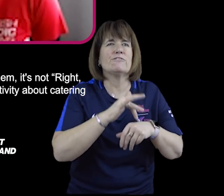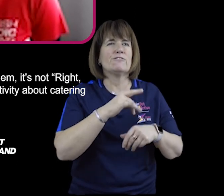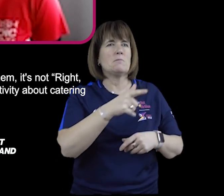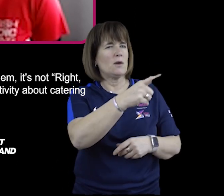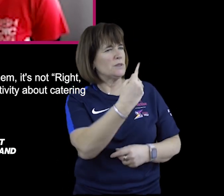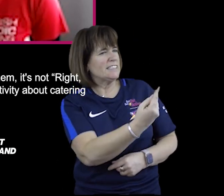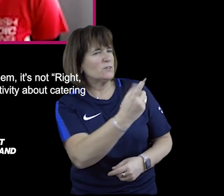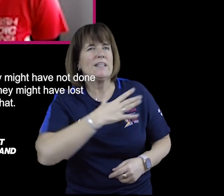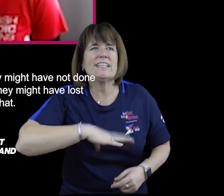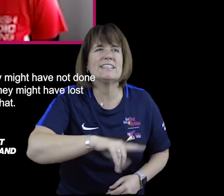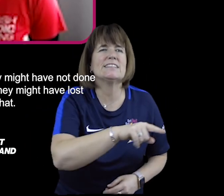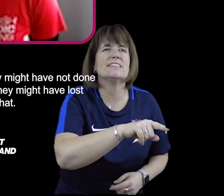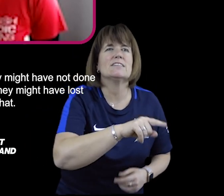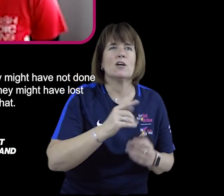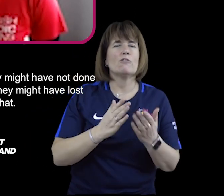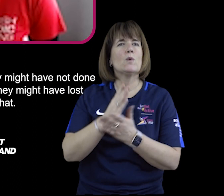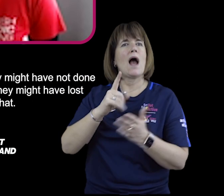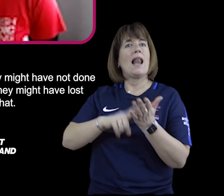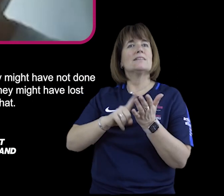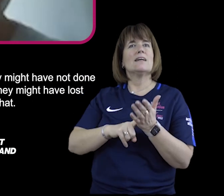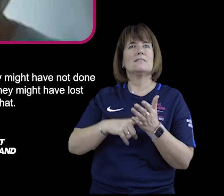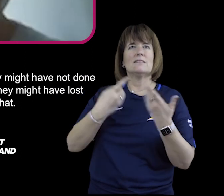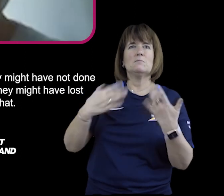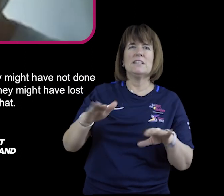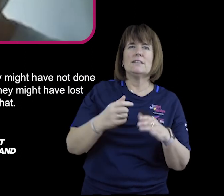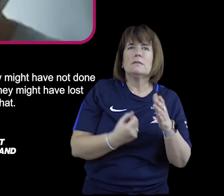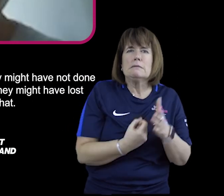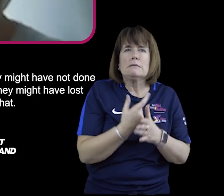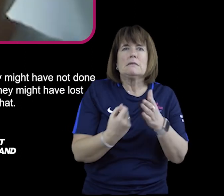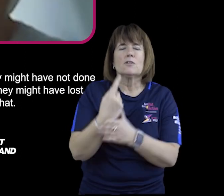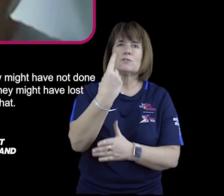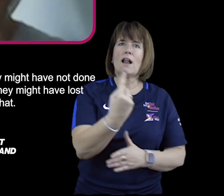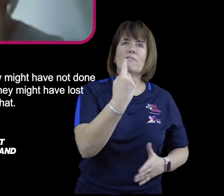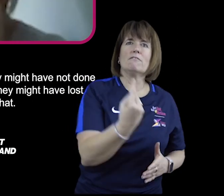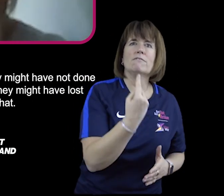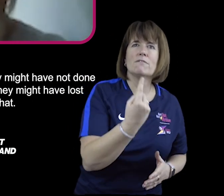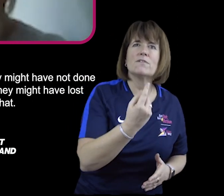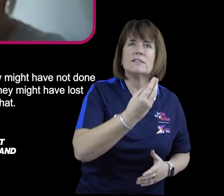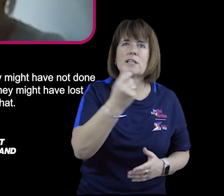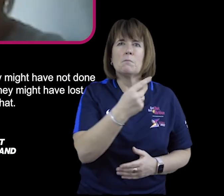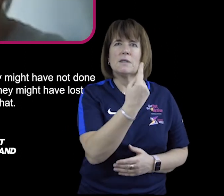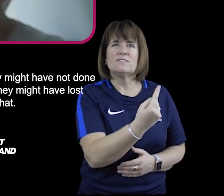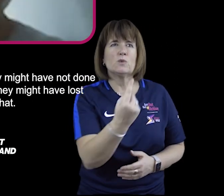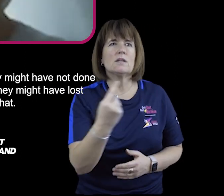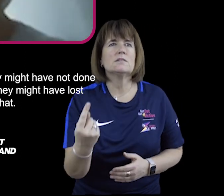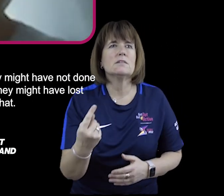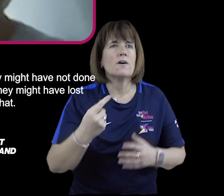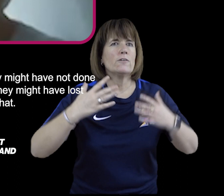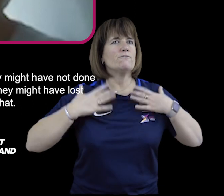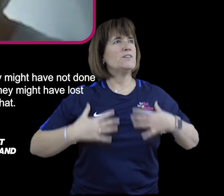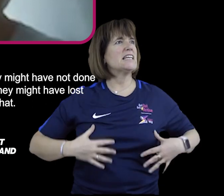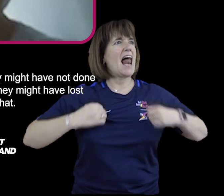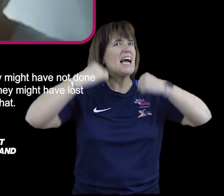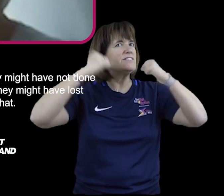sensitivity about catering for individuals. Because Allyson, you know, you've mentioned a couple of case studies, but some individuals, they might have not